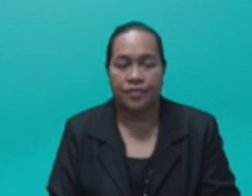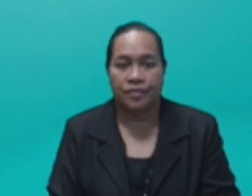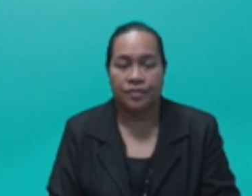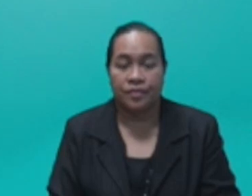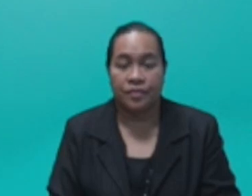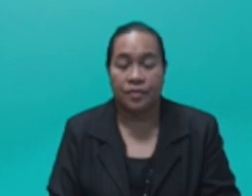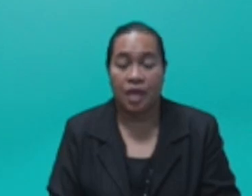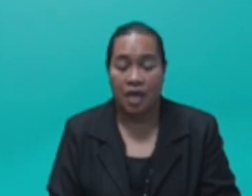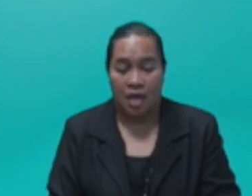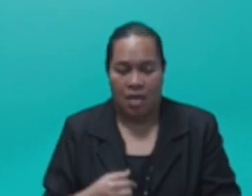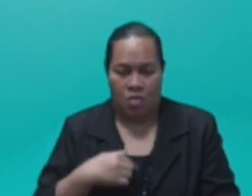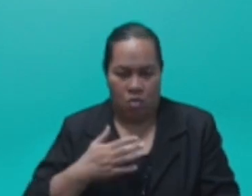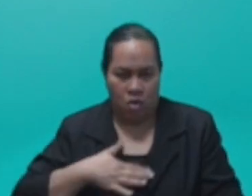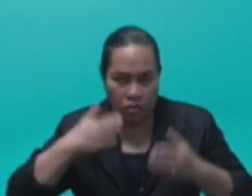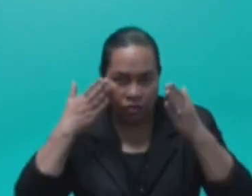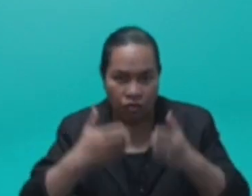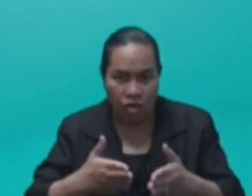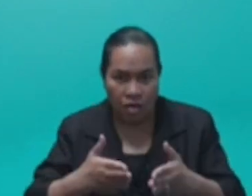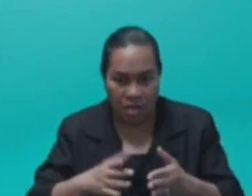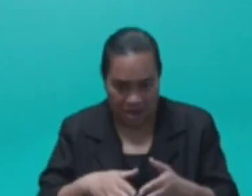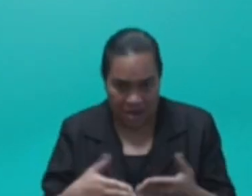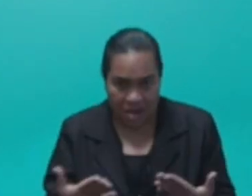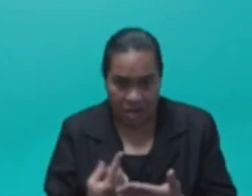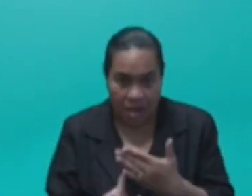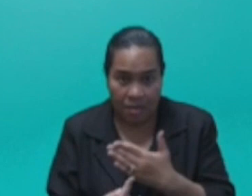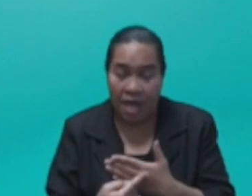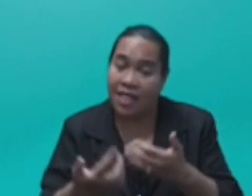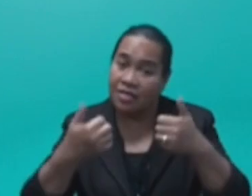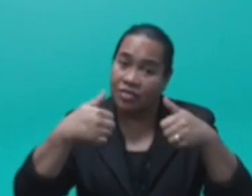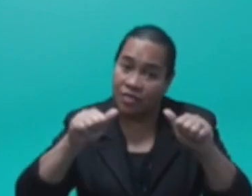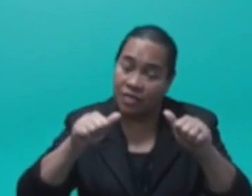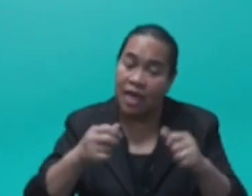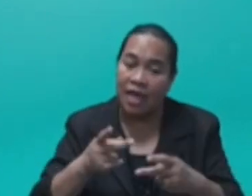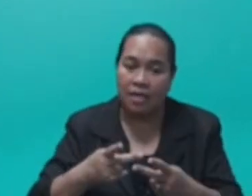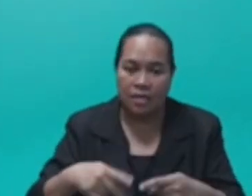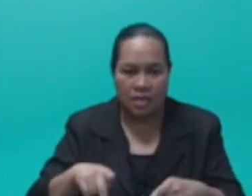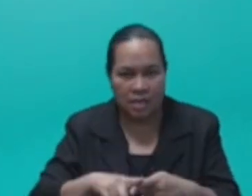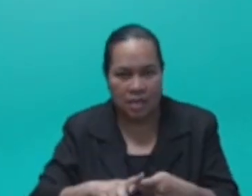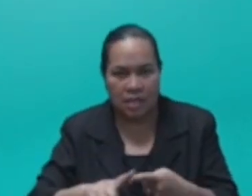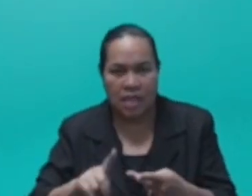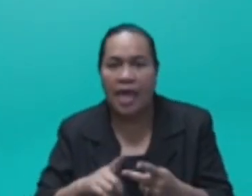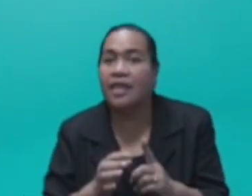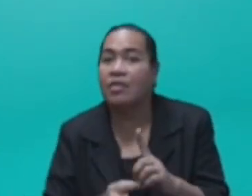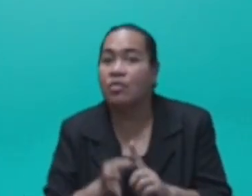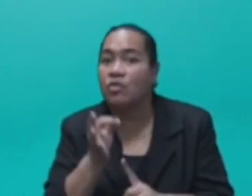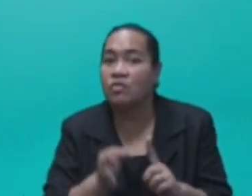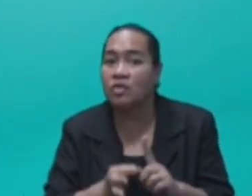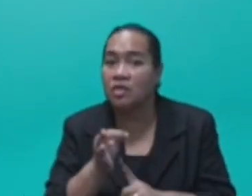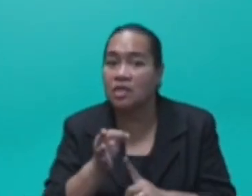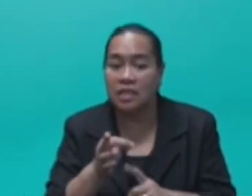my minister's statement this morning will focus on the current status, the achievements, the areas necessitating improvements in the